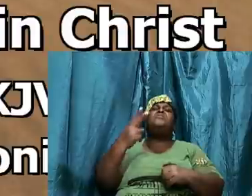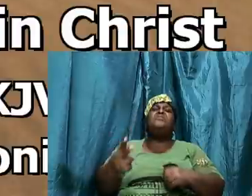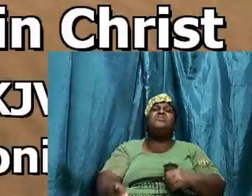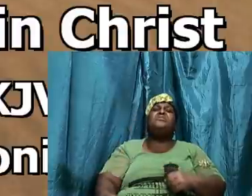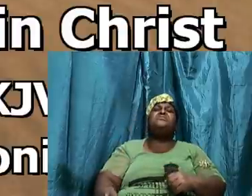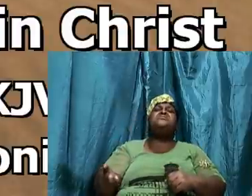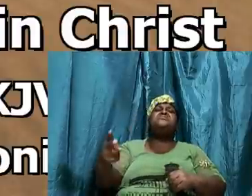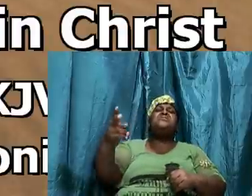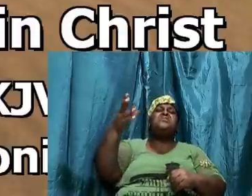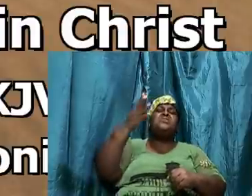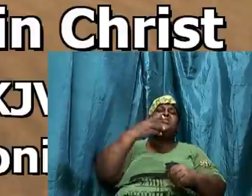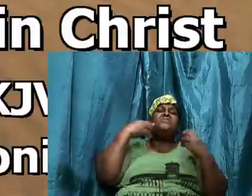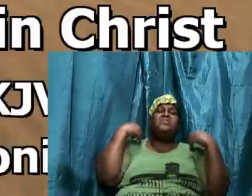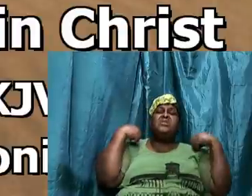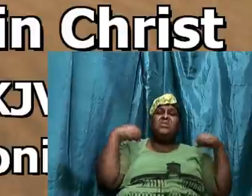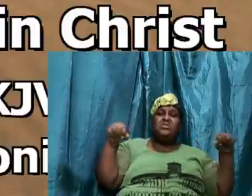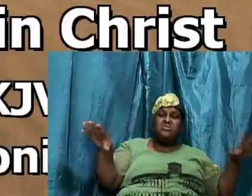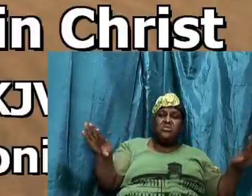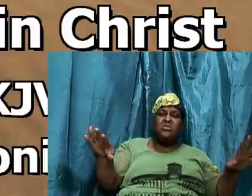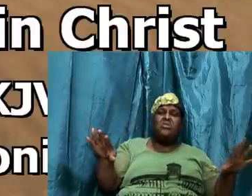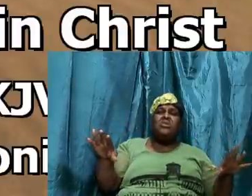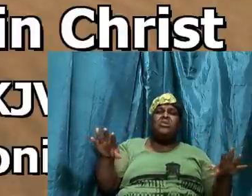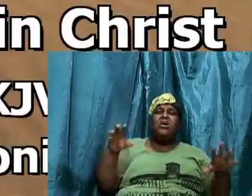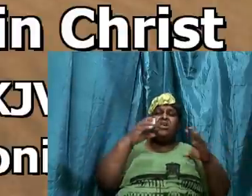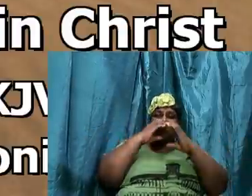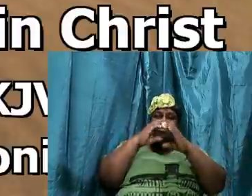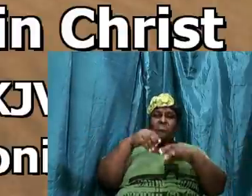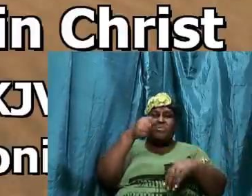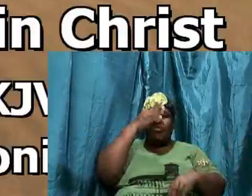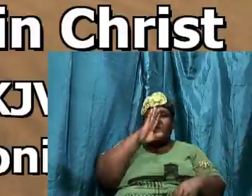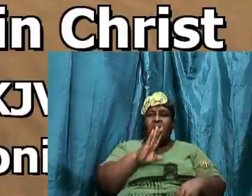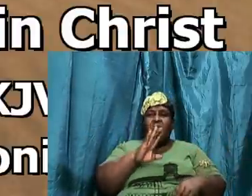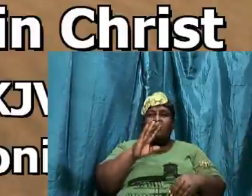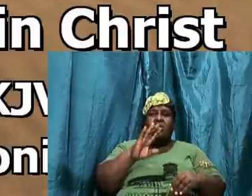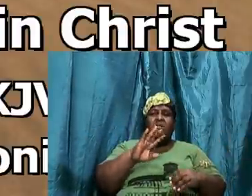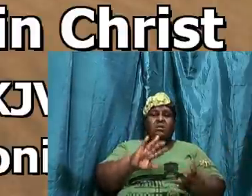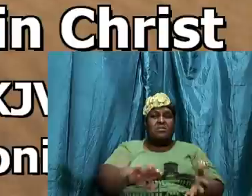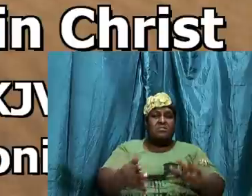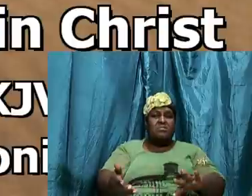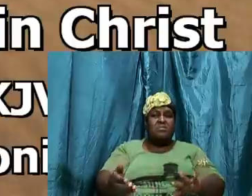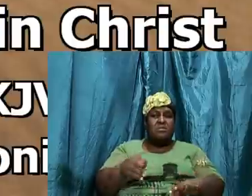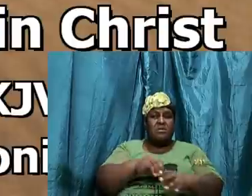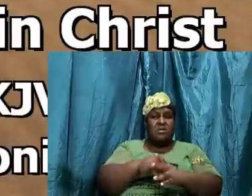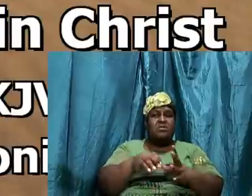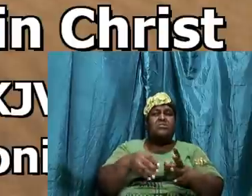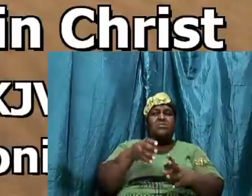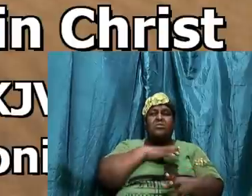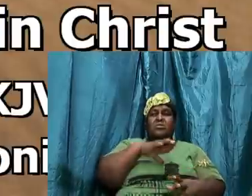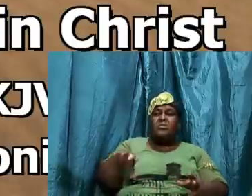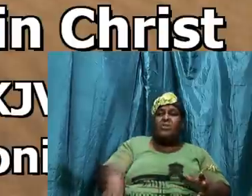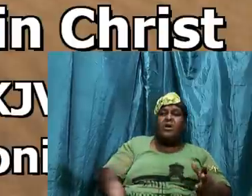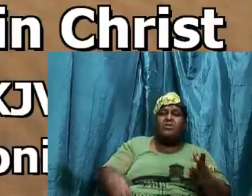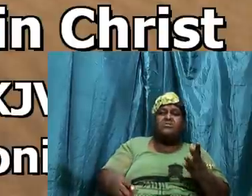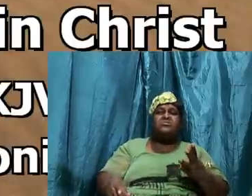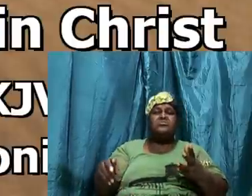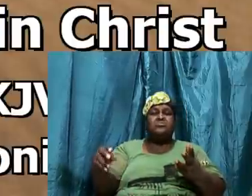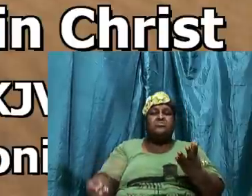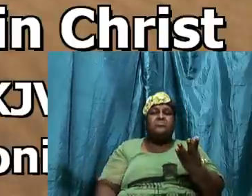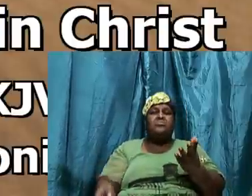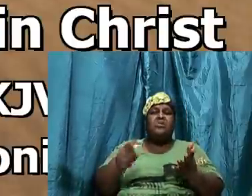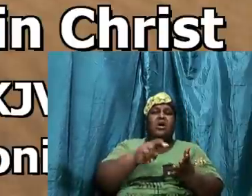and with the trump of God, and the dead in Christ shall rise first. The next passage is Jude